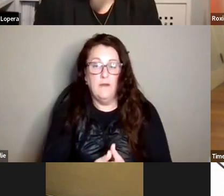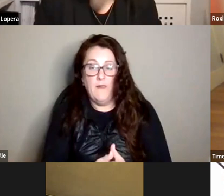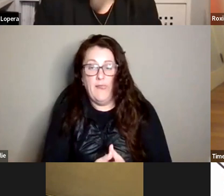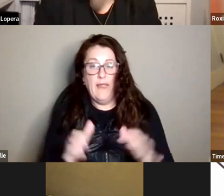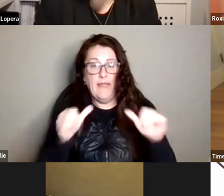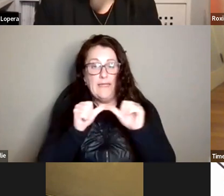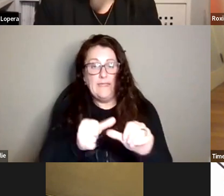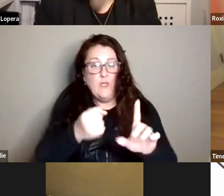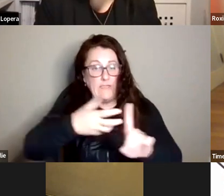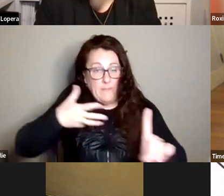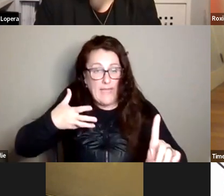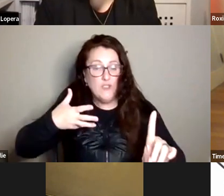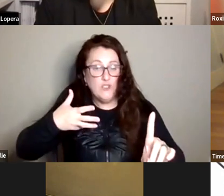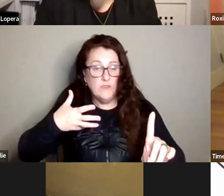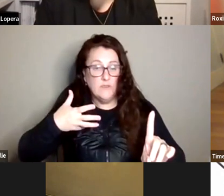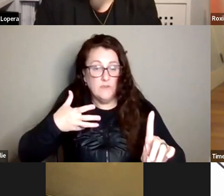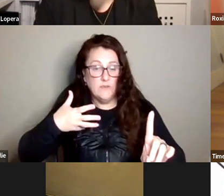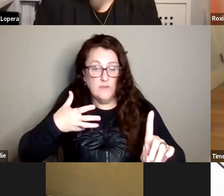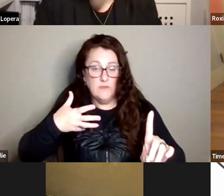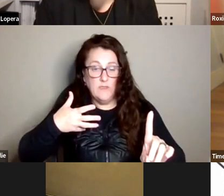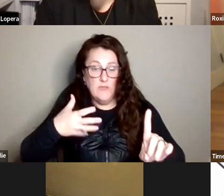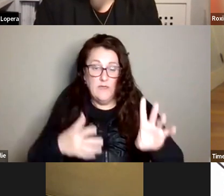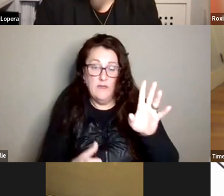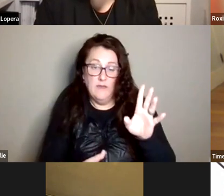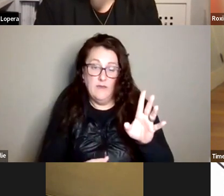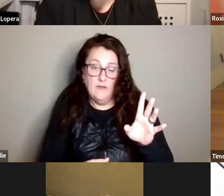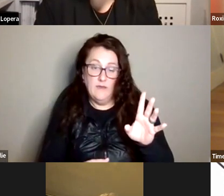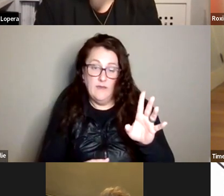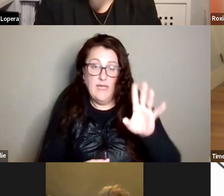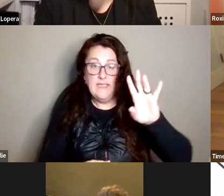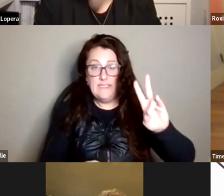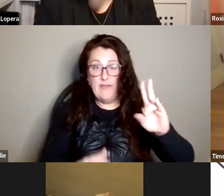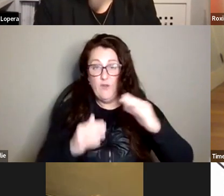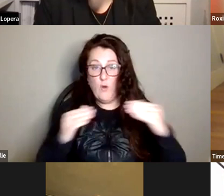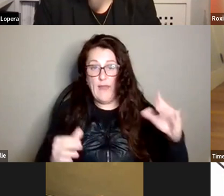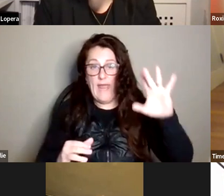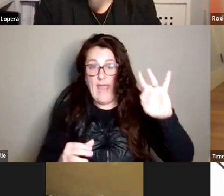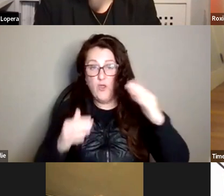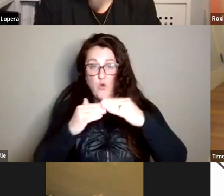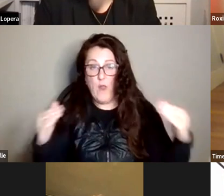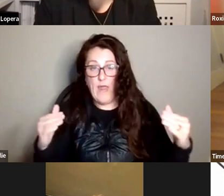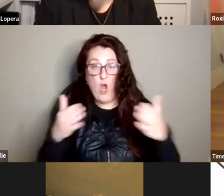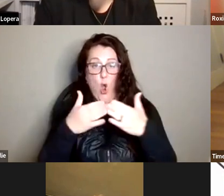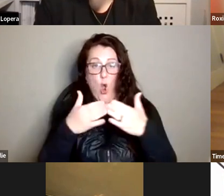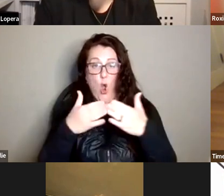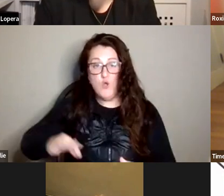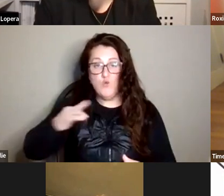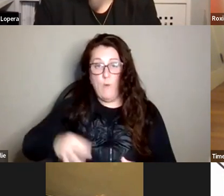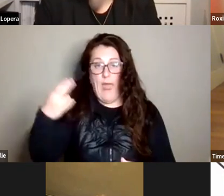continued expansion of the seventh grade, eighth grade expansions in open enrollment high